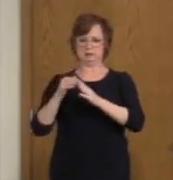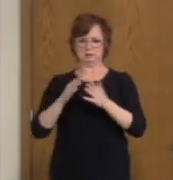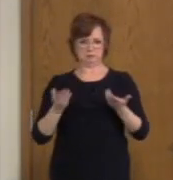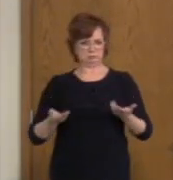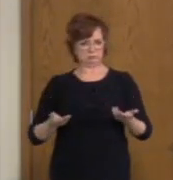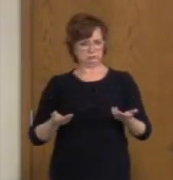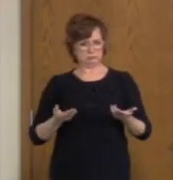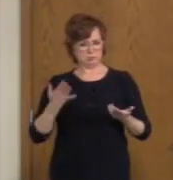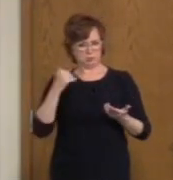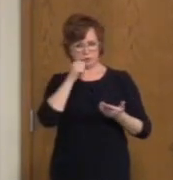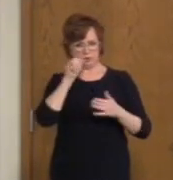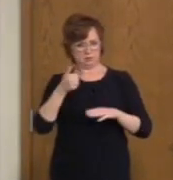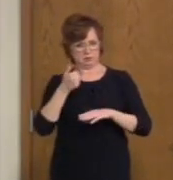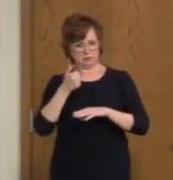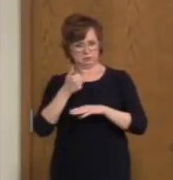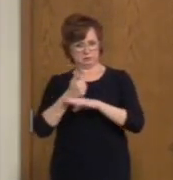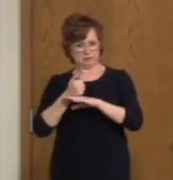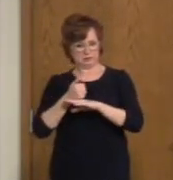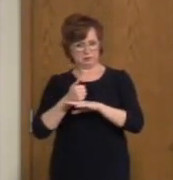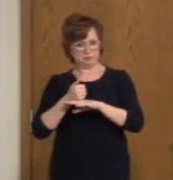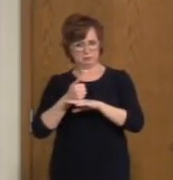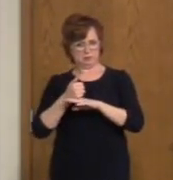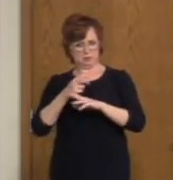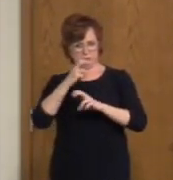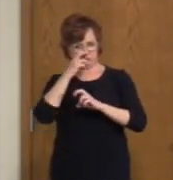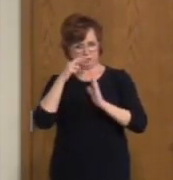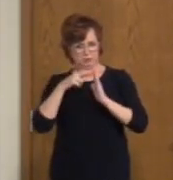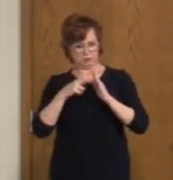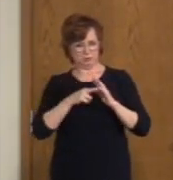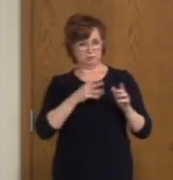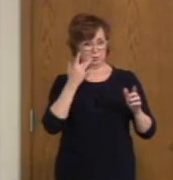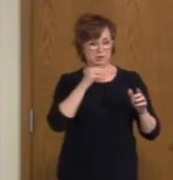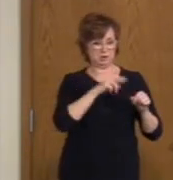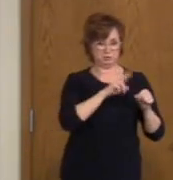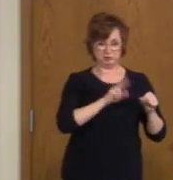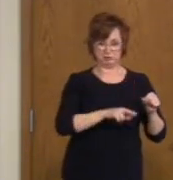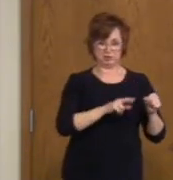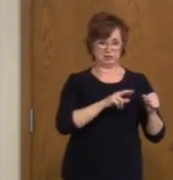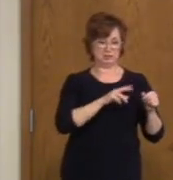concerning right now ahead of time when we've seen how bad Regina has gotten?